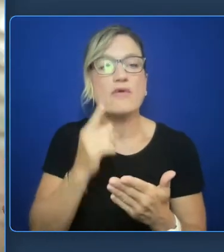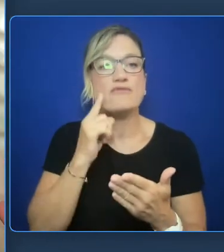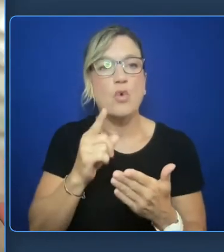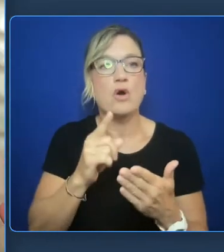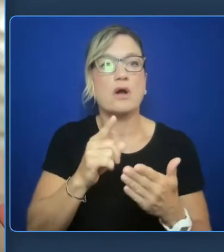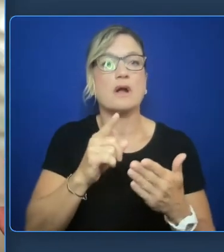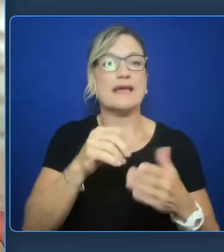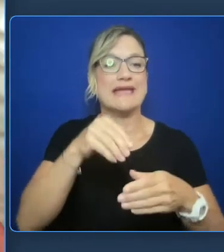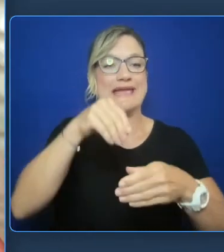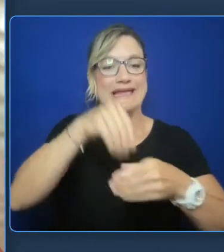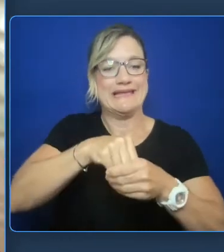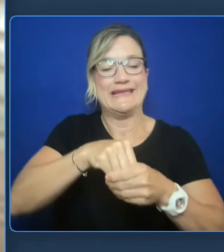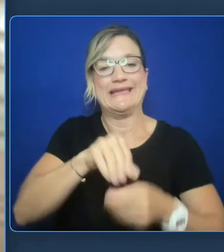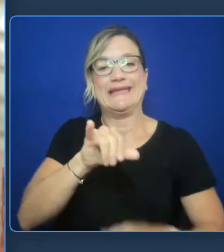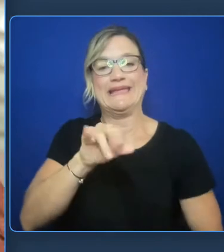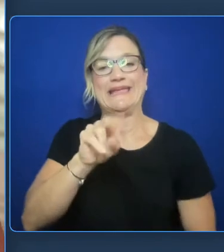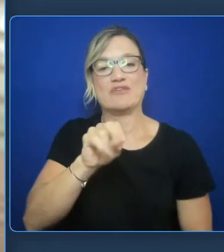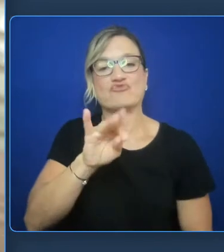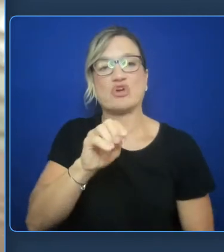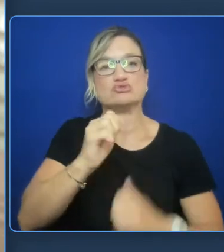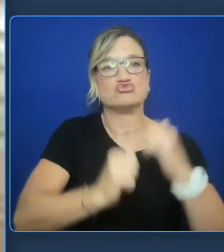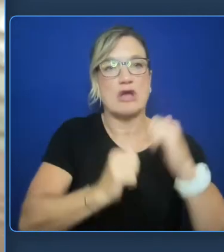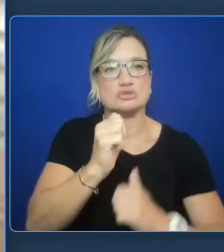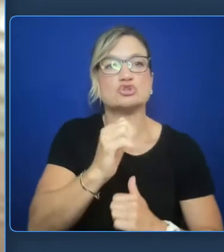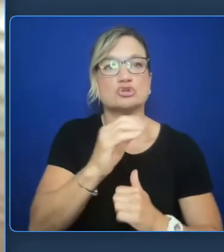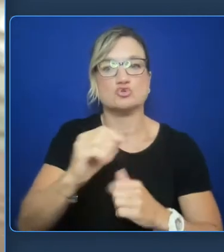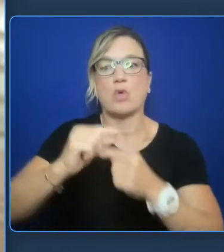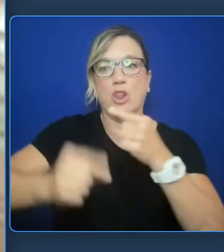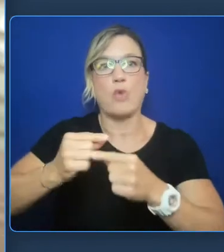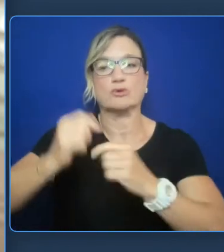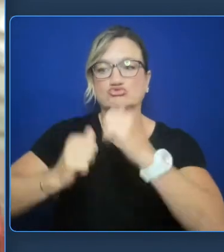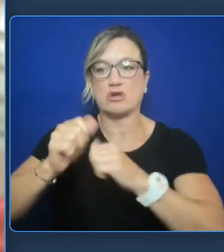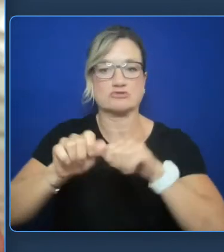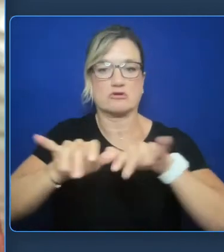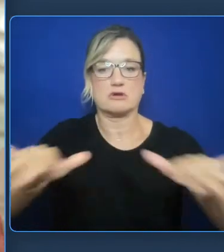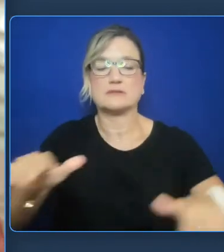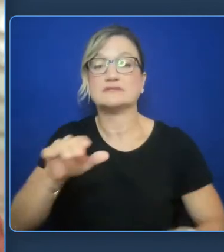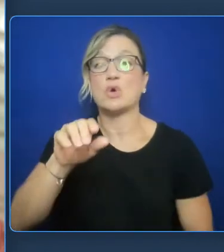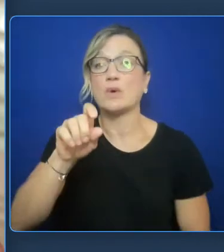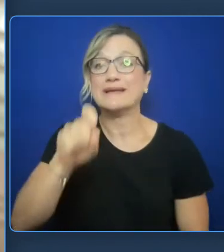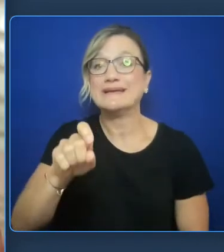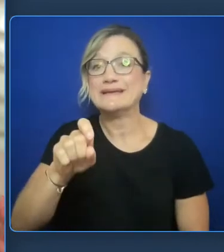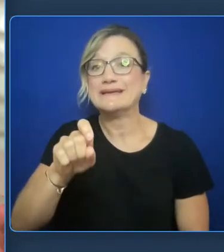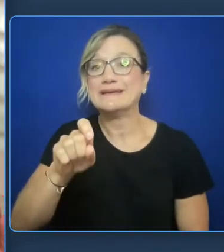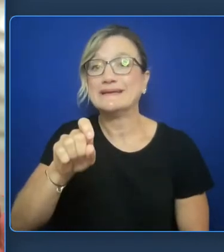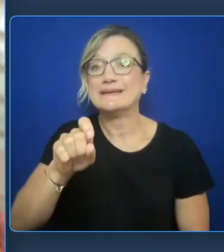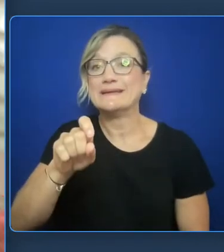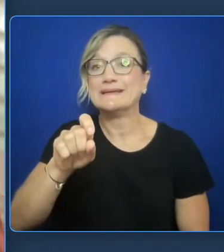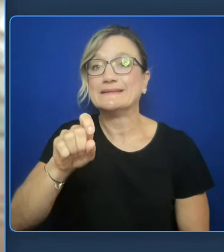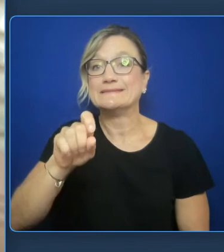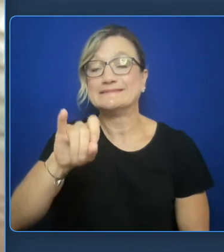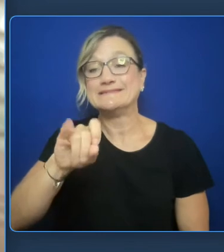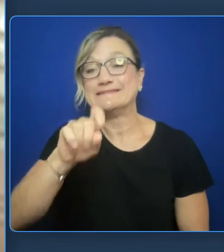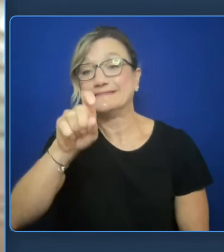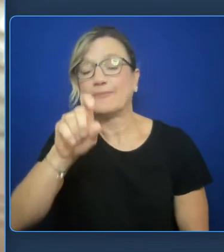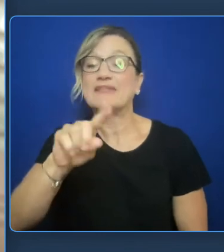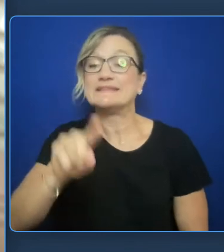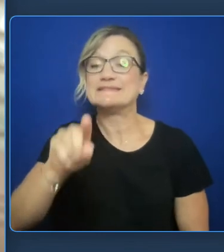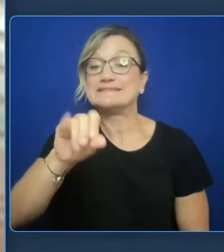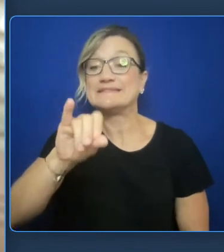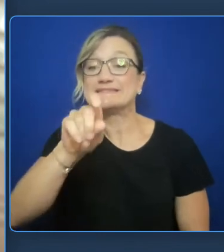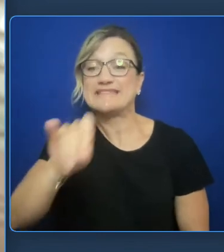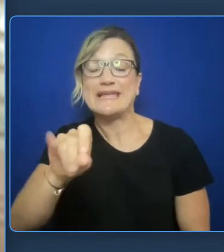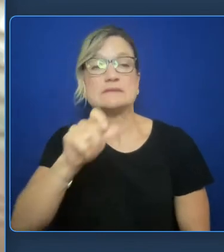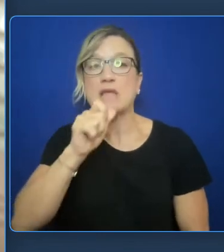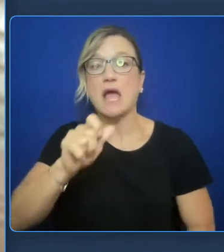global infrastructural position. So Zixi is probably not something you'll see widely distributed because